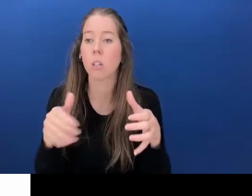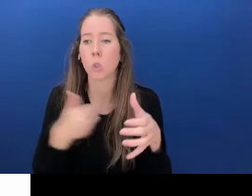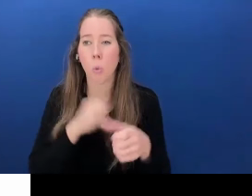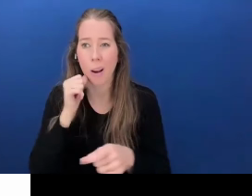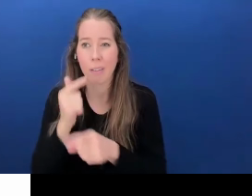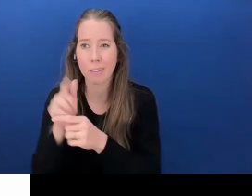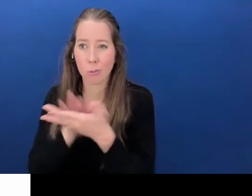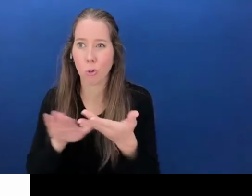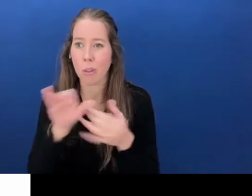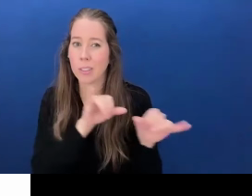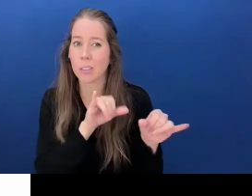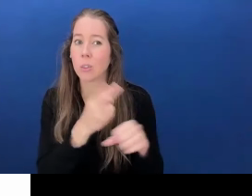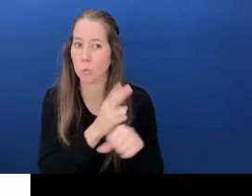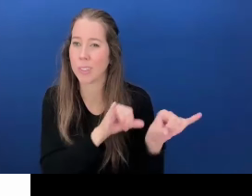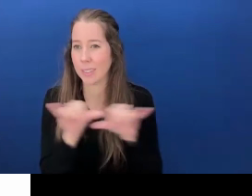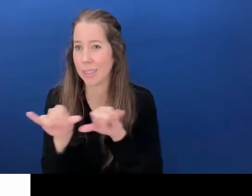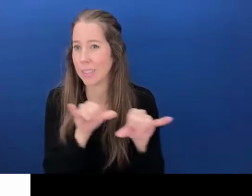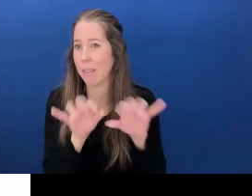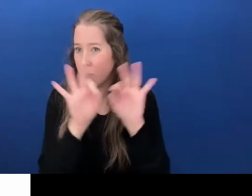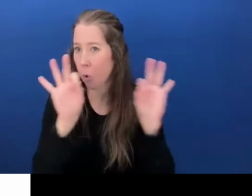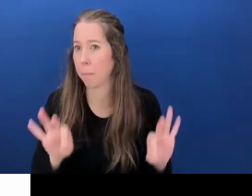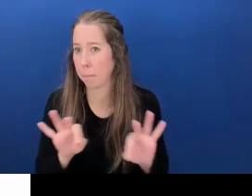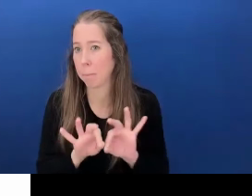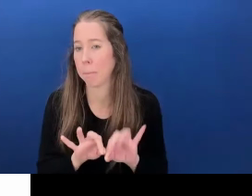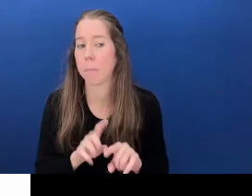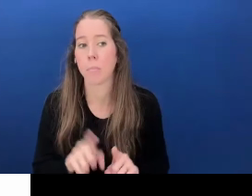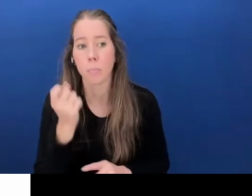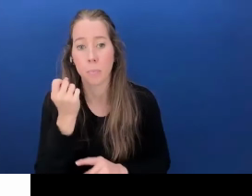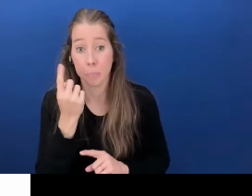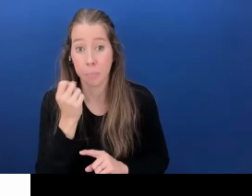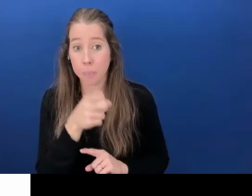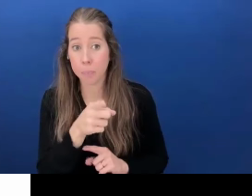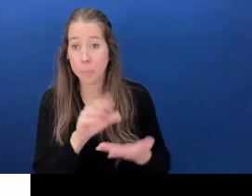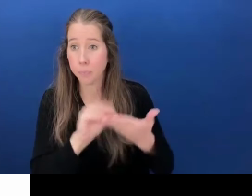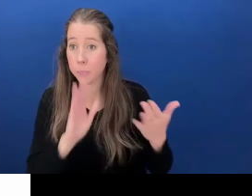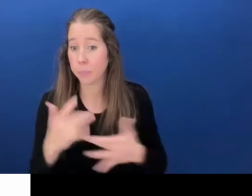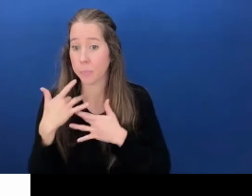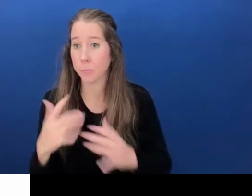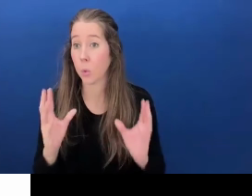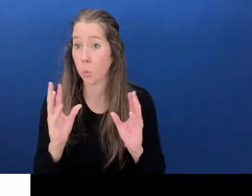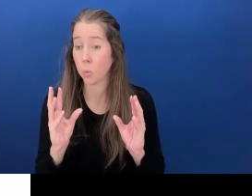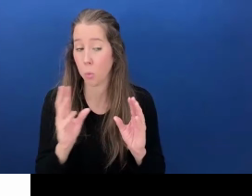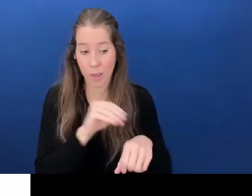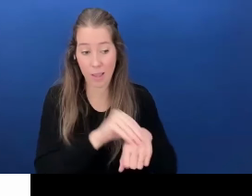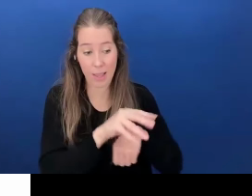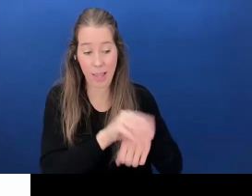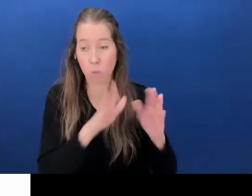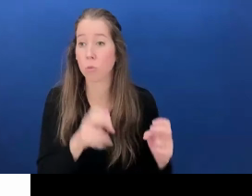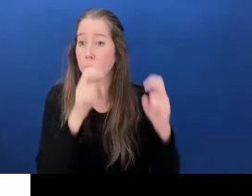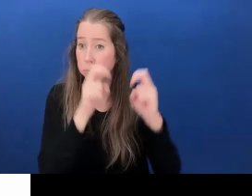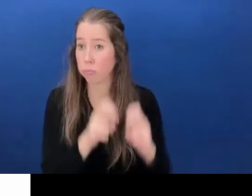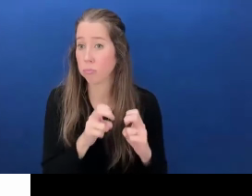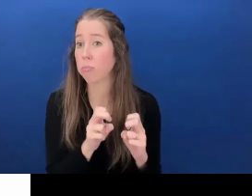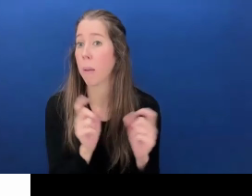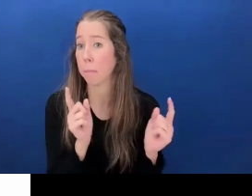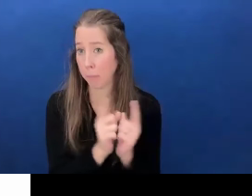use this same form, but the student will usually meet with their counselor at the adult school, and that's usually who kind of gives